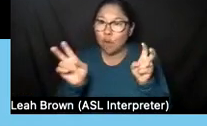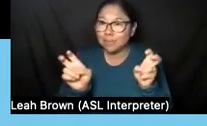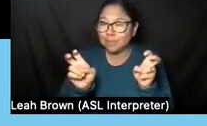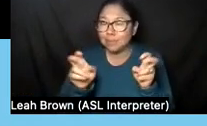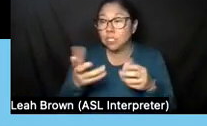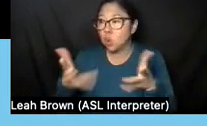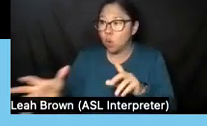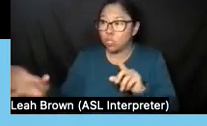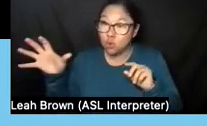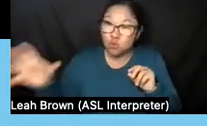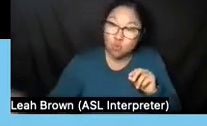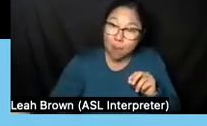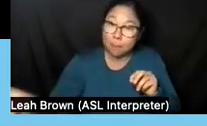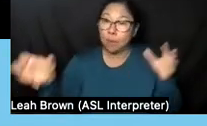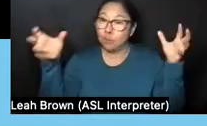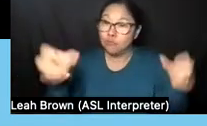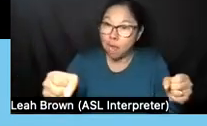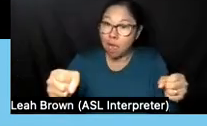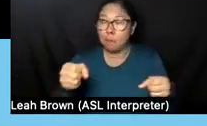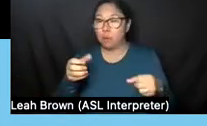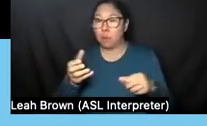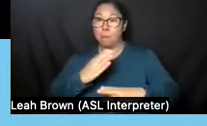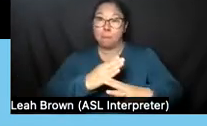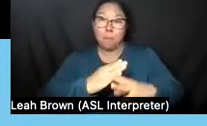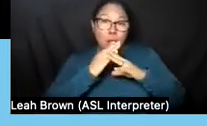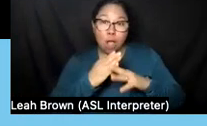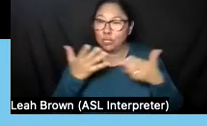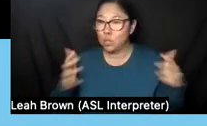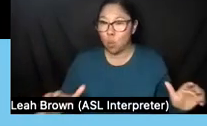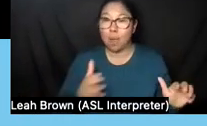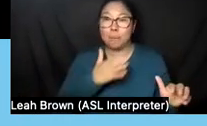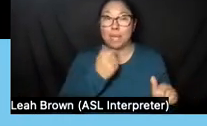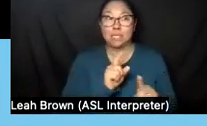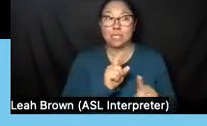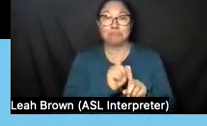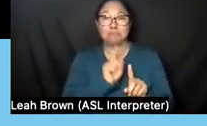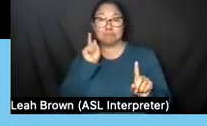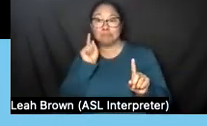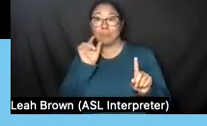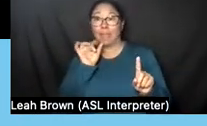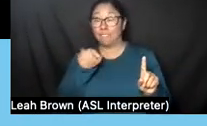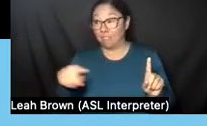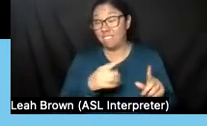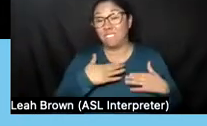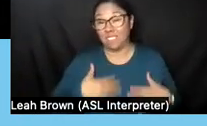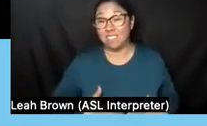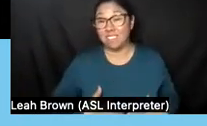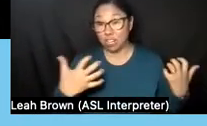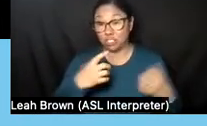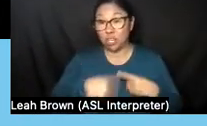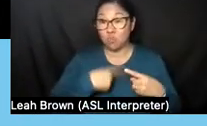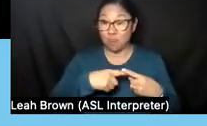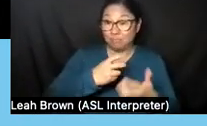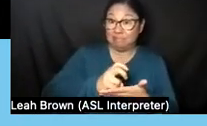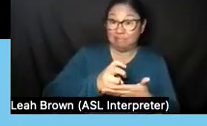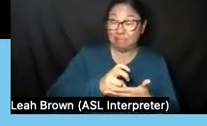grab or corner them or block them. It's best to move out of the way, especially if they might engage in that physical aggression when they're throwing that tantrum or throwing themselves